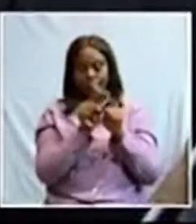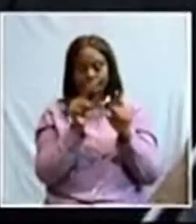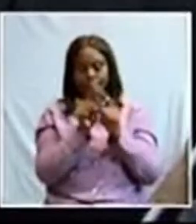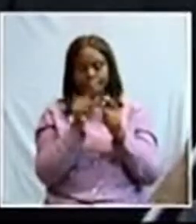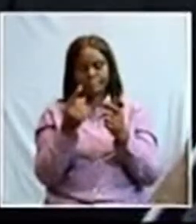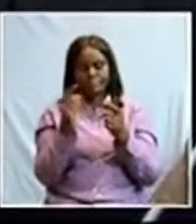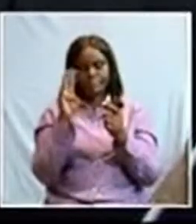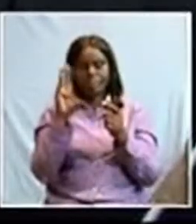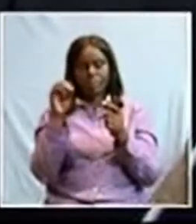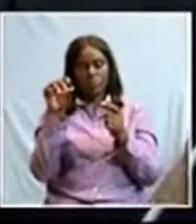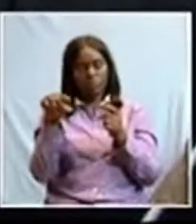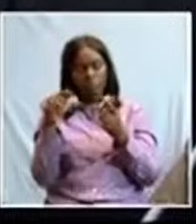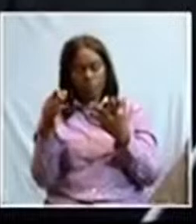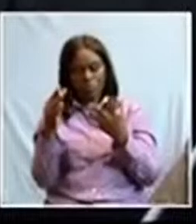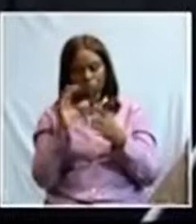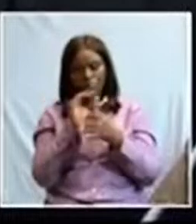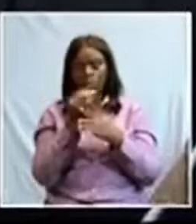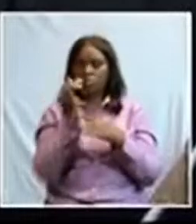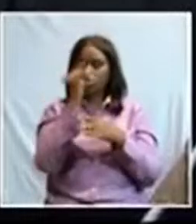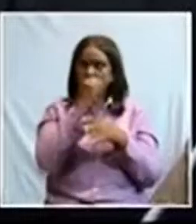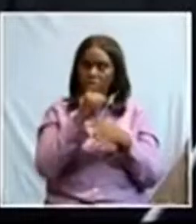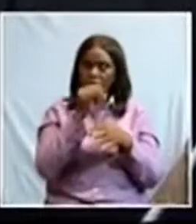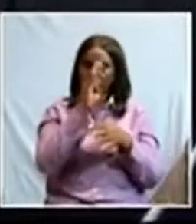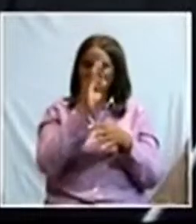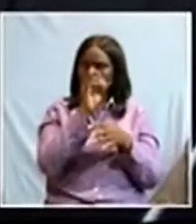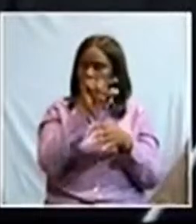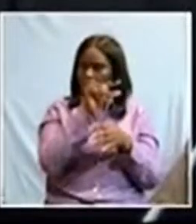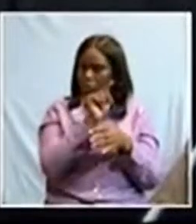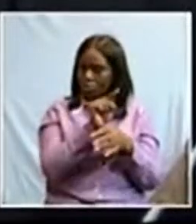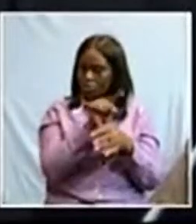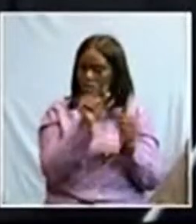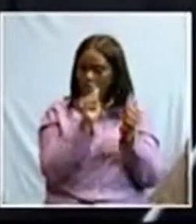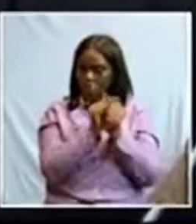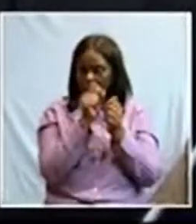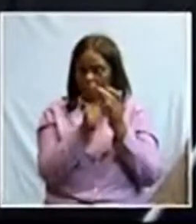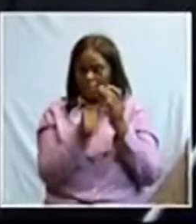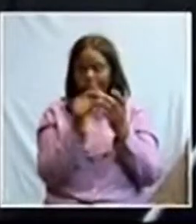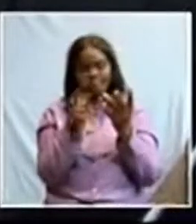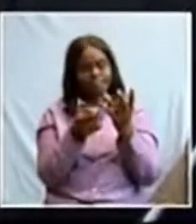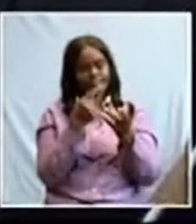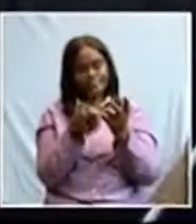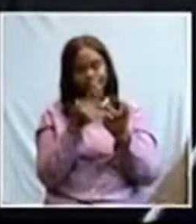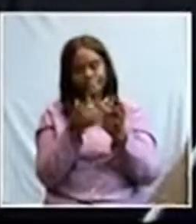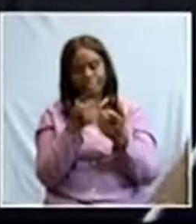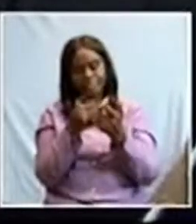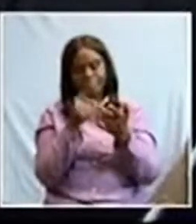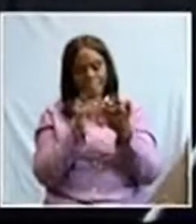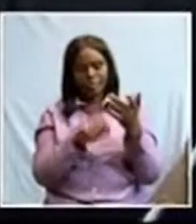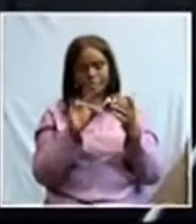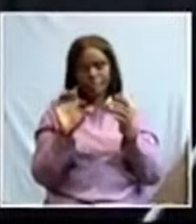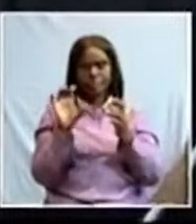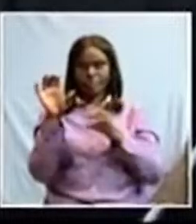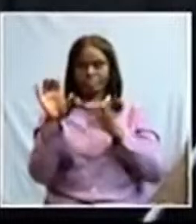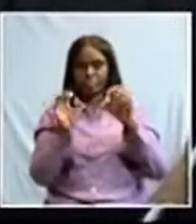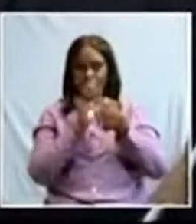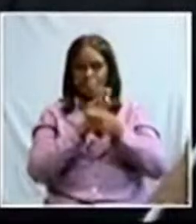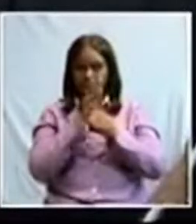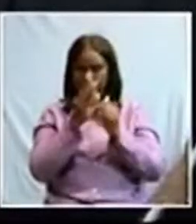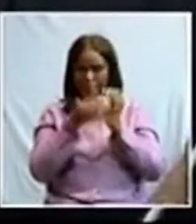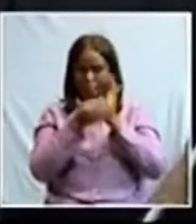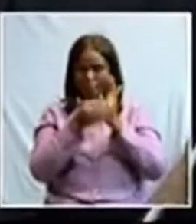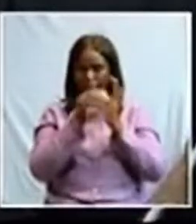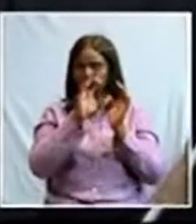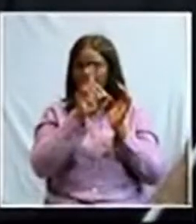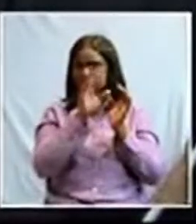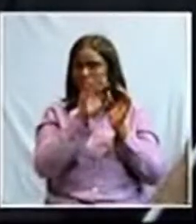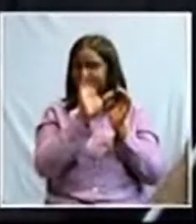the BOQ, the designed BOQ, and the estimated cost that you allocate? Then you guide the CDFC